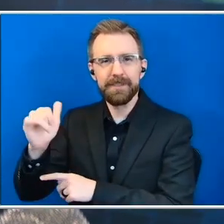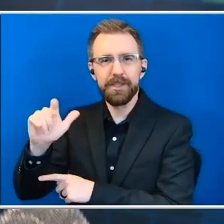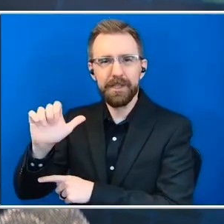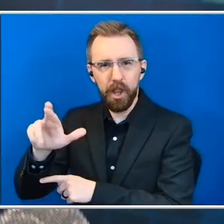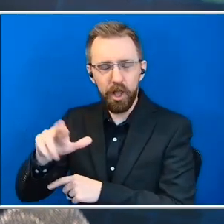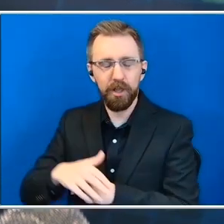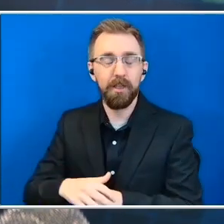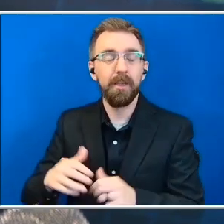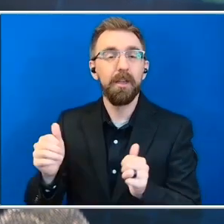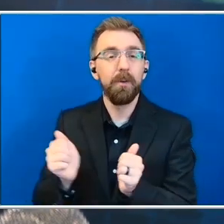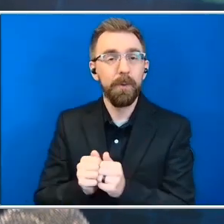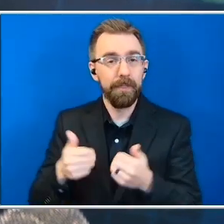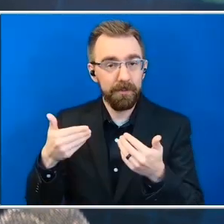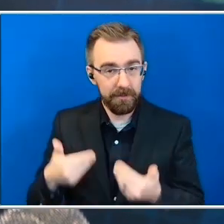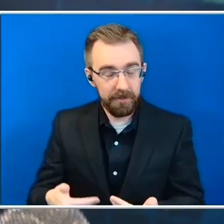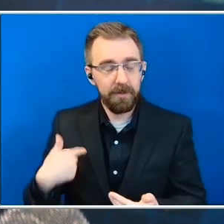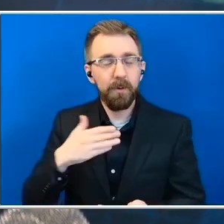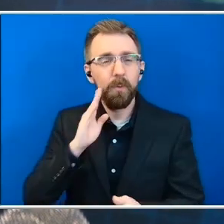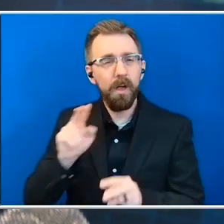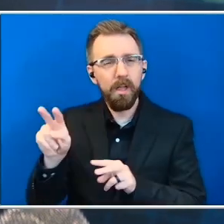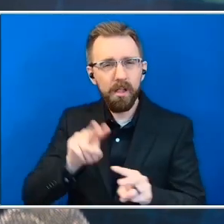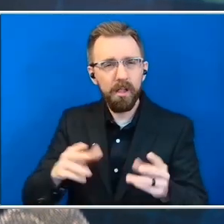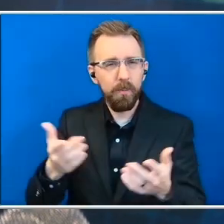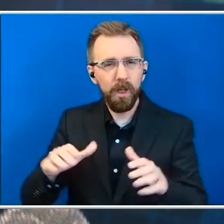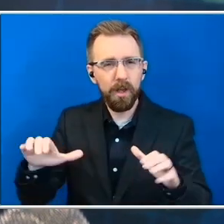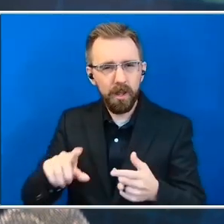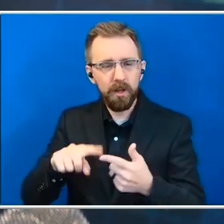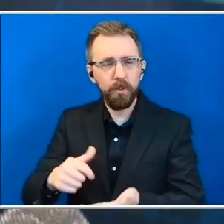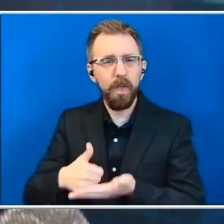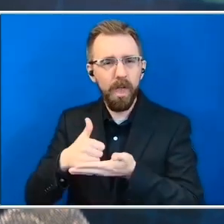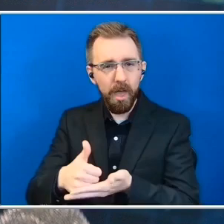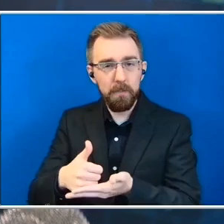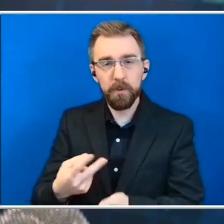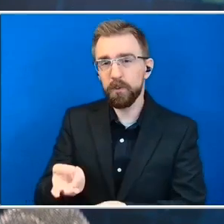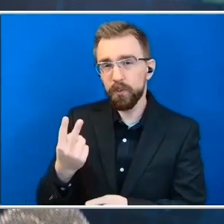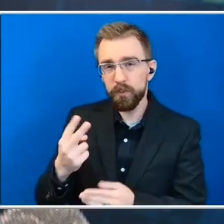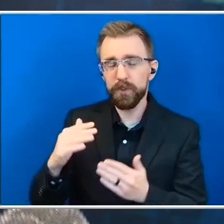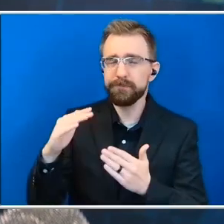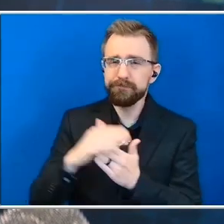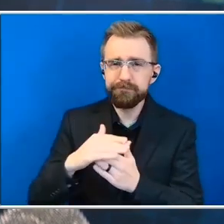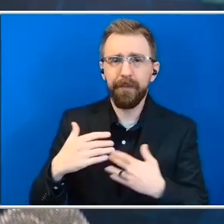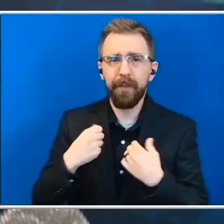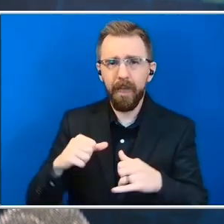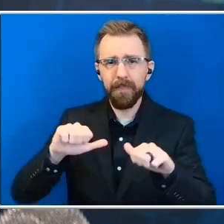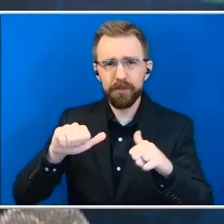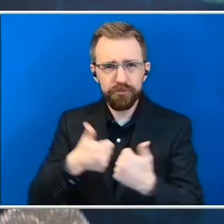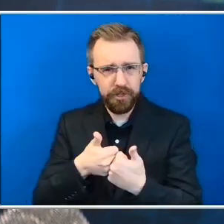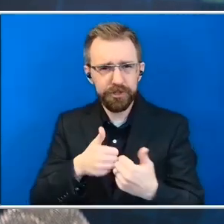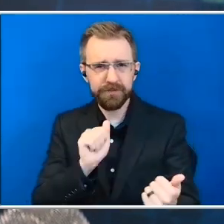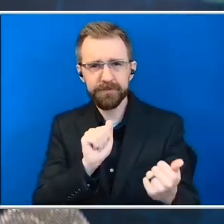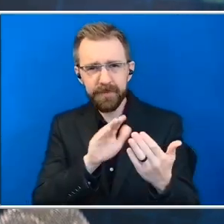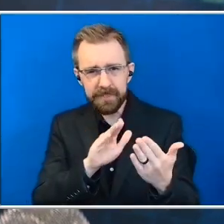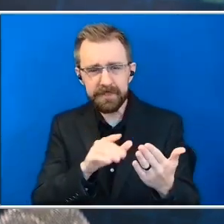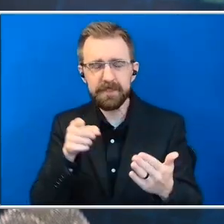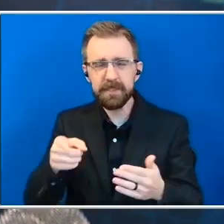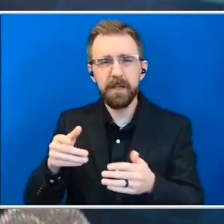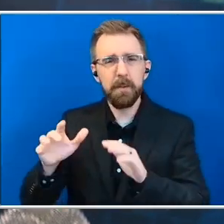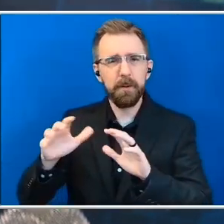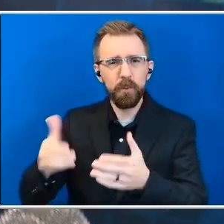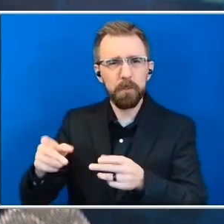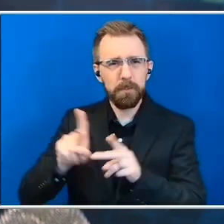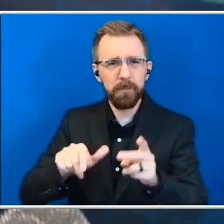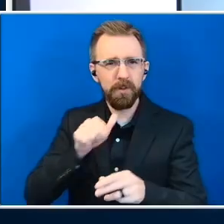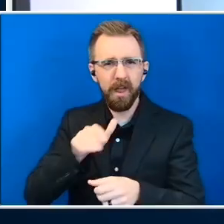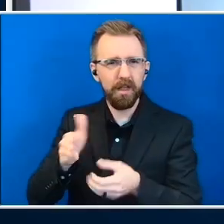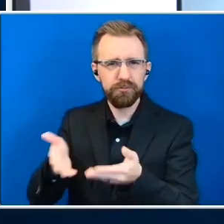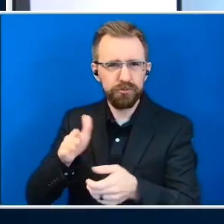we're exploring what's being done to help two top health challenges facing an underserved population in our community. Joining